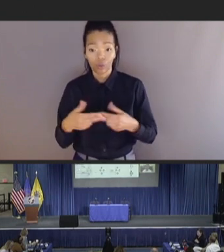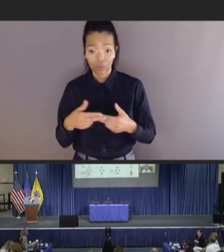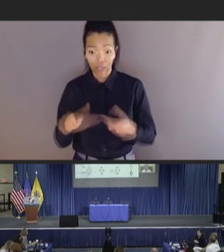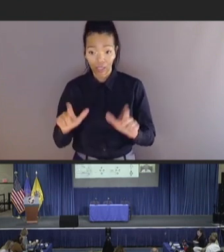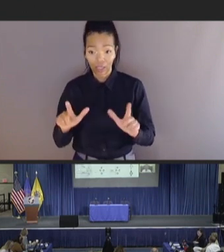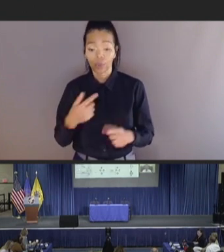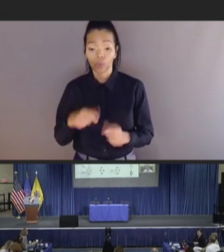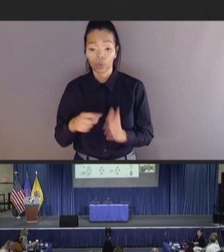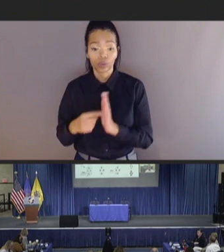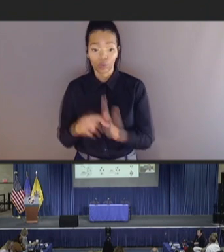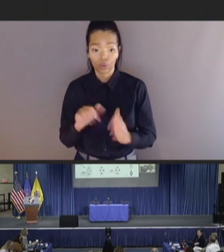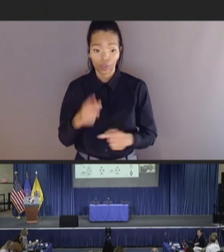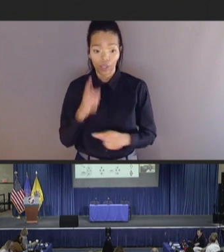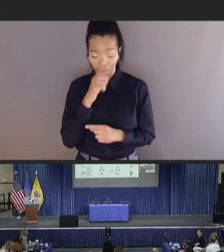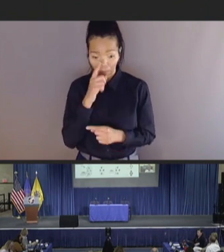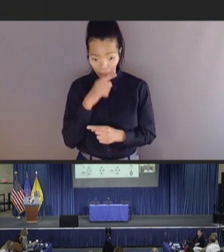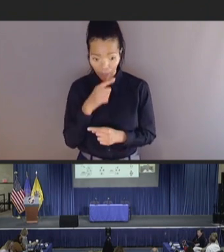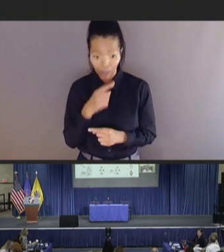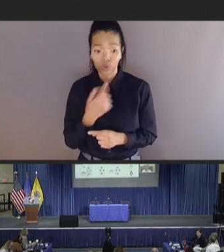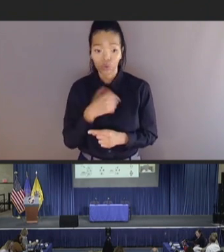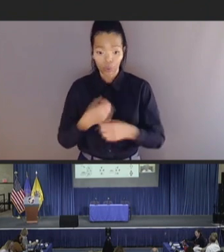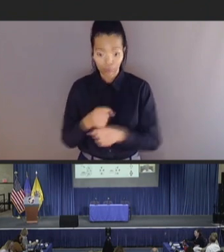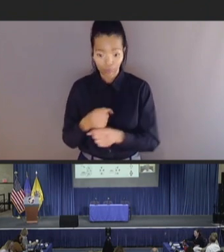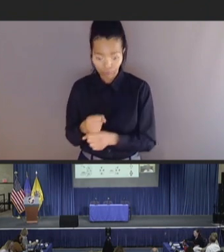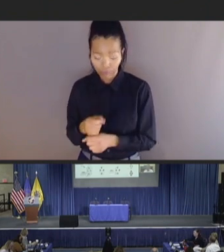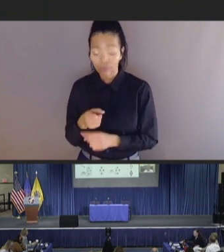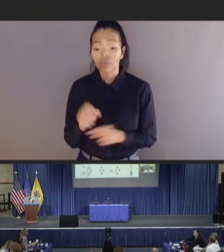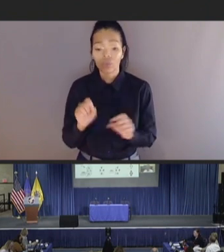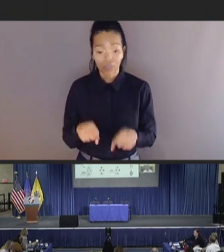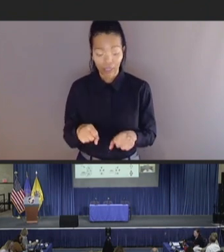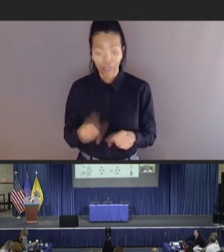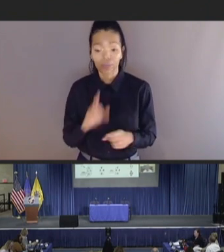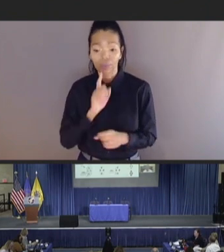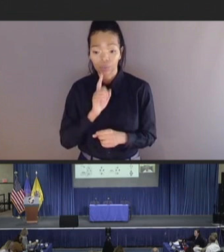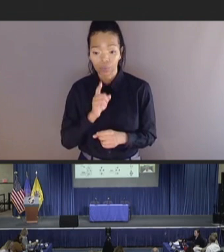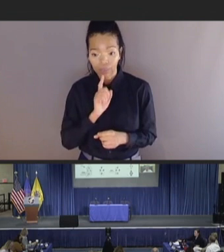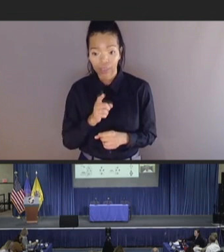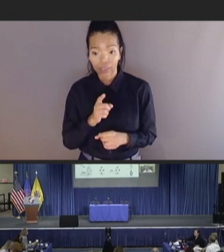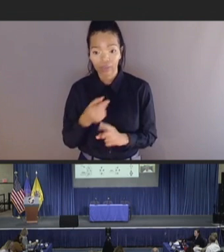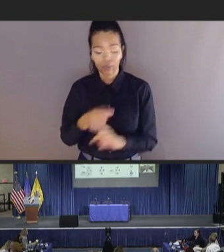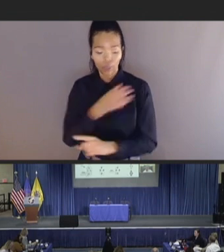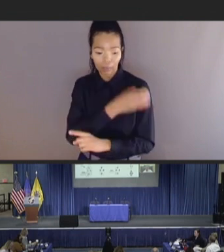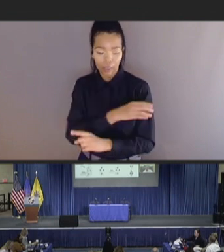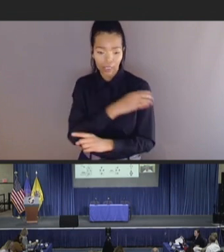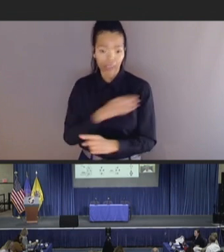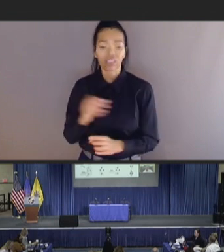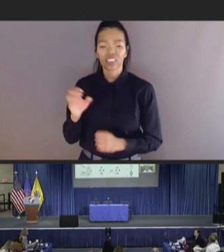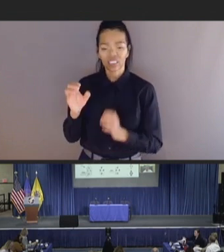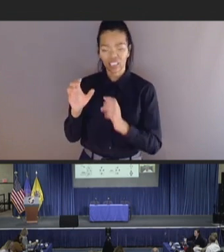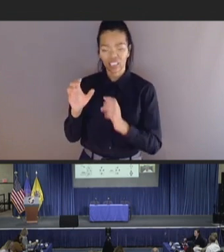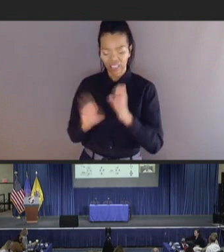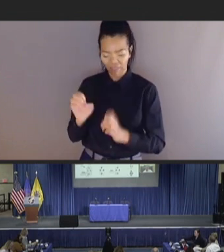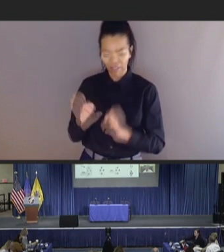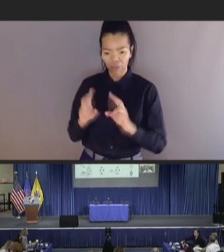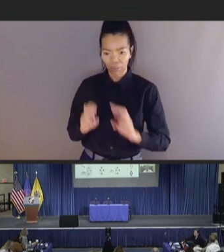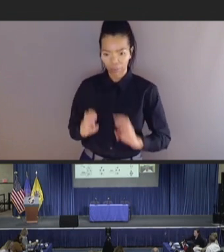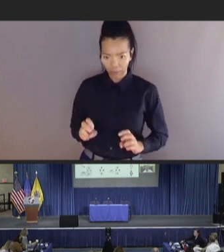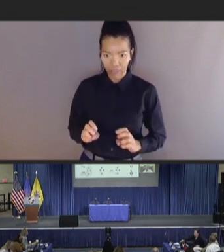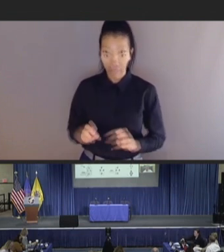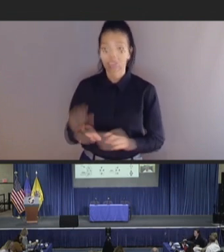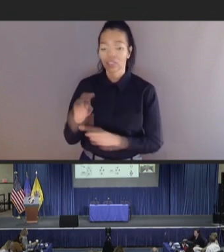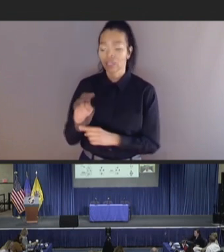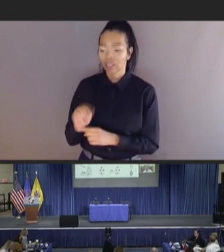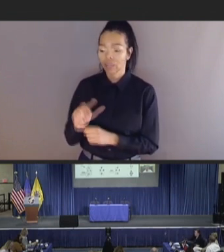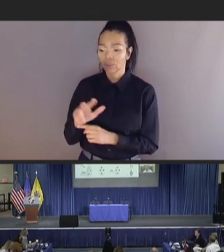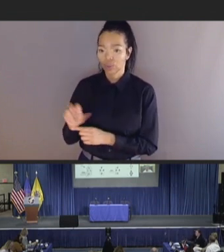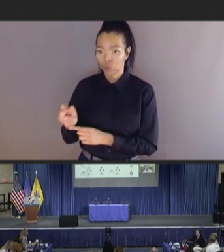in these mouse models that we create, we can really preclinically validate this immunogen N332GT5 that has been produced